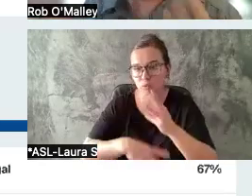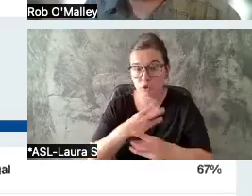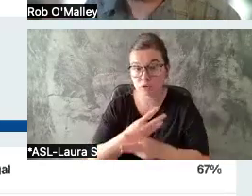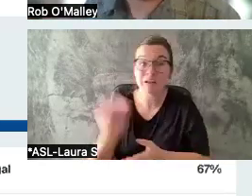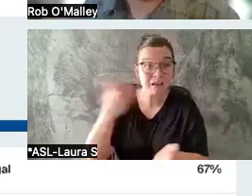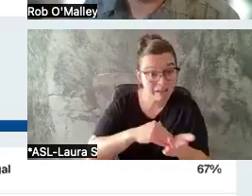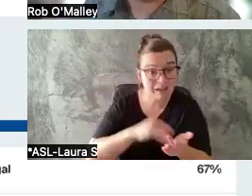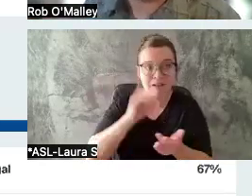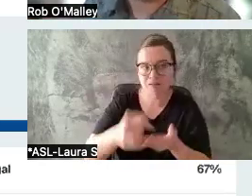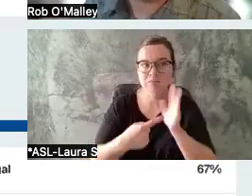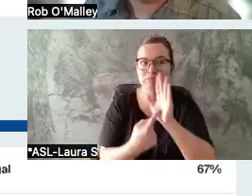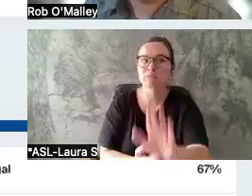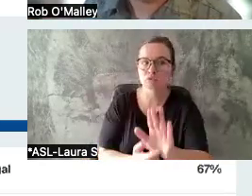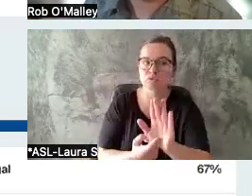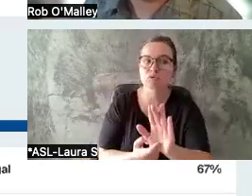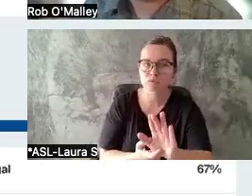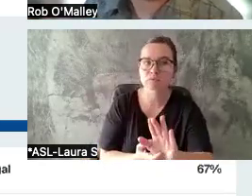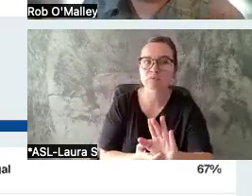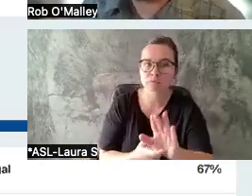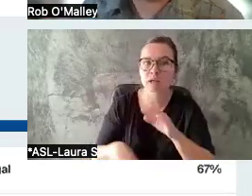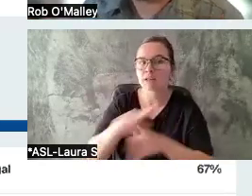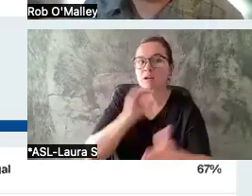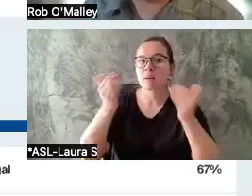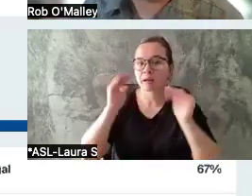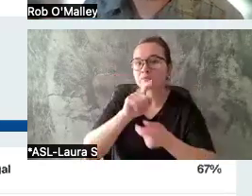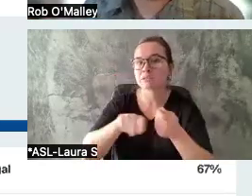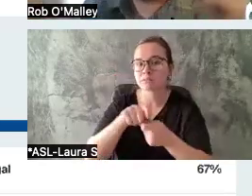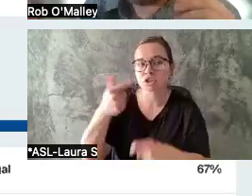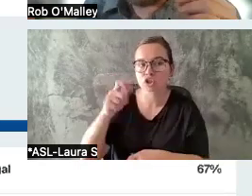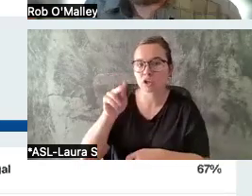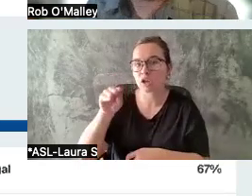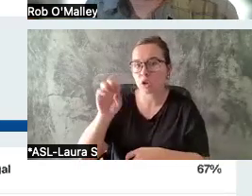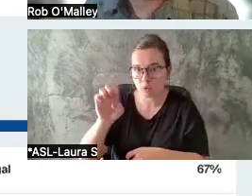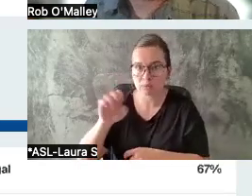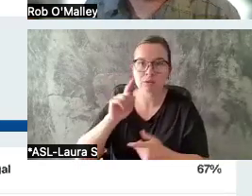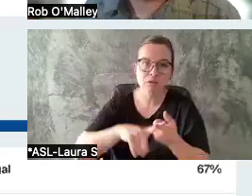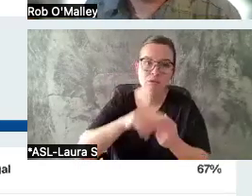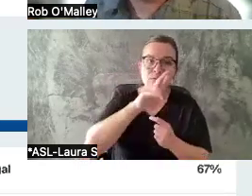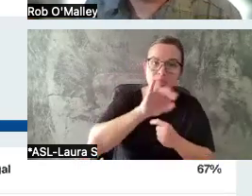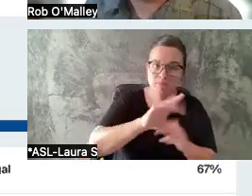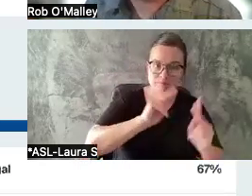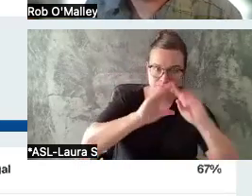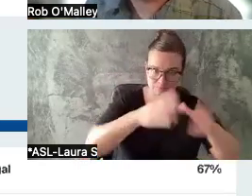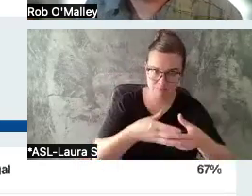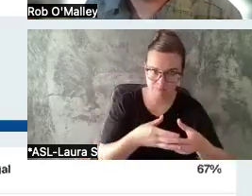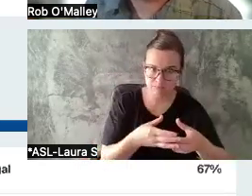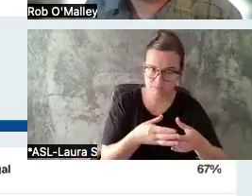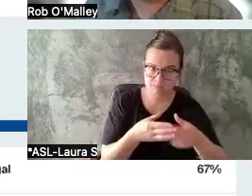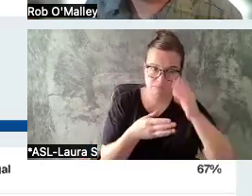again is just a reflection of the fact that these are comparing a particular genome to particular reference populations.